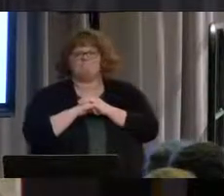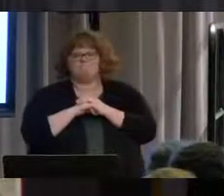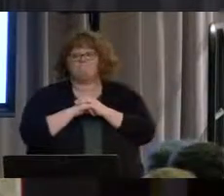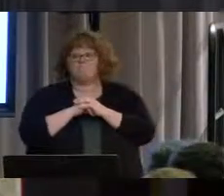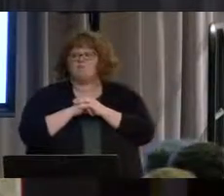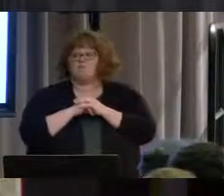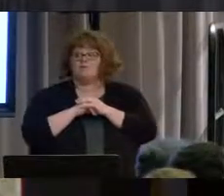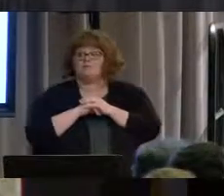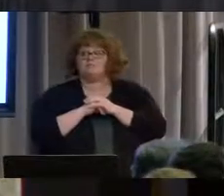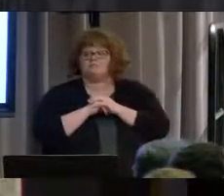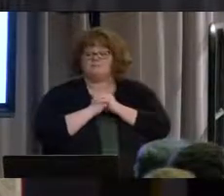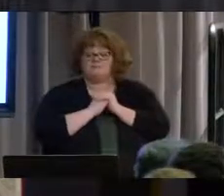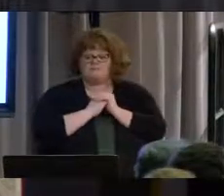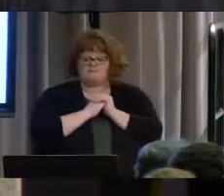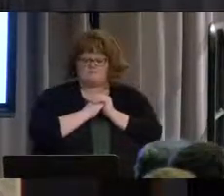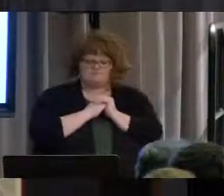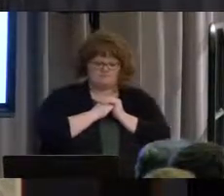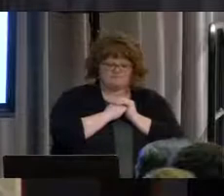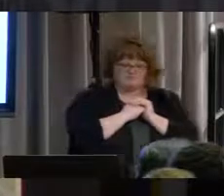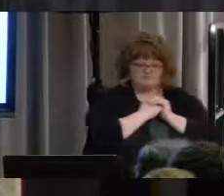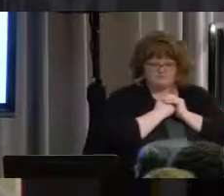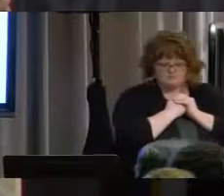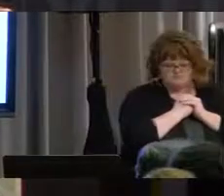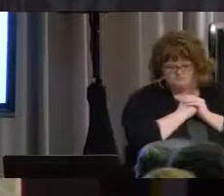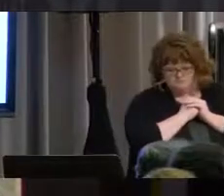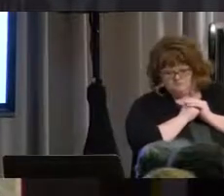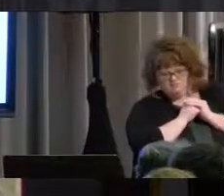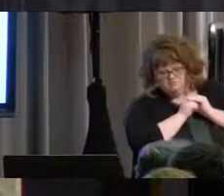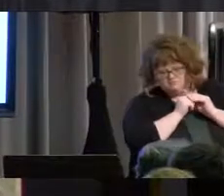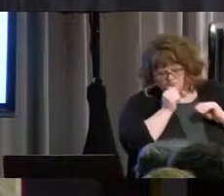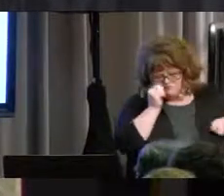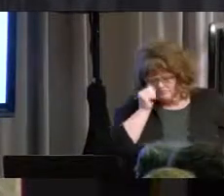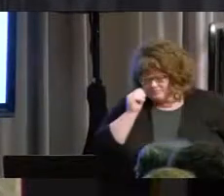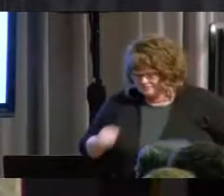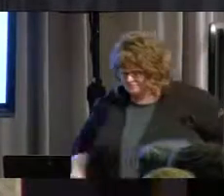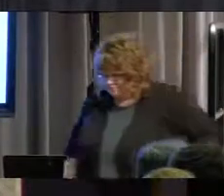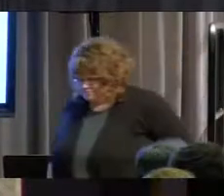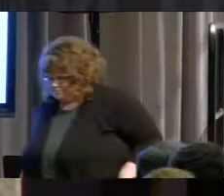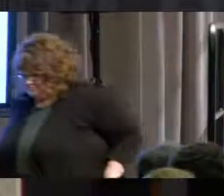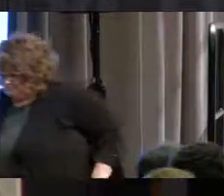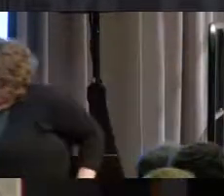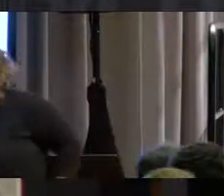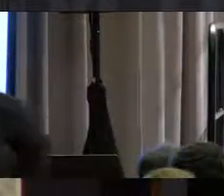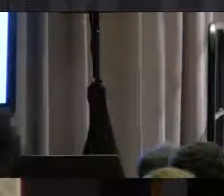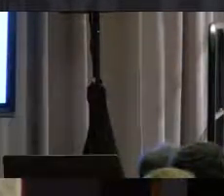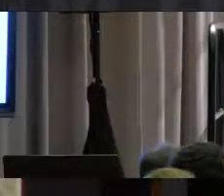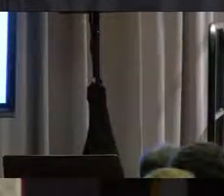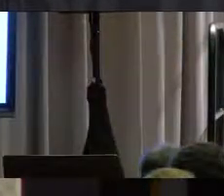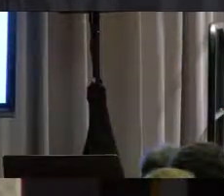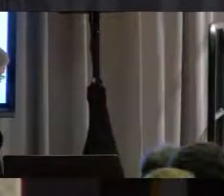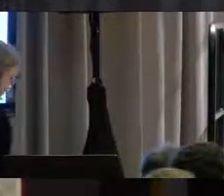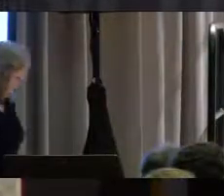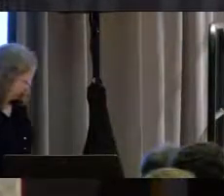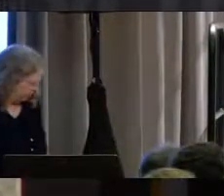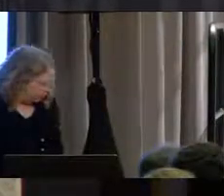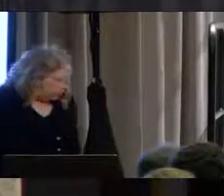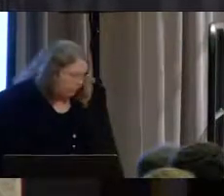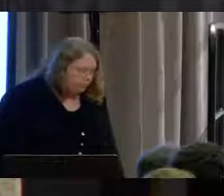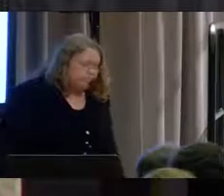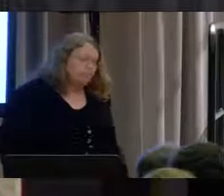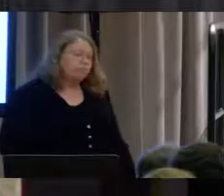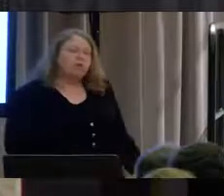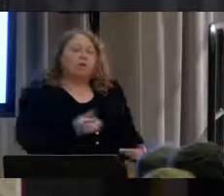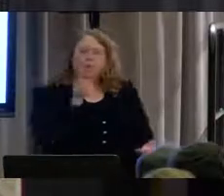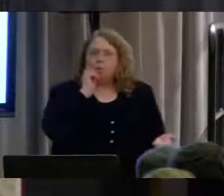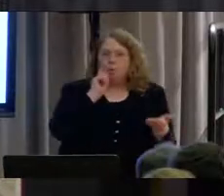the events of the last few years have shown us about the Civil War and slavery is the more that history is suppressed and ignored, the